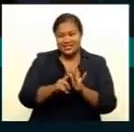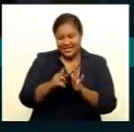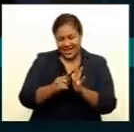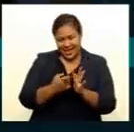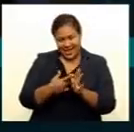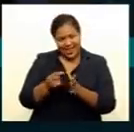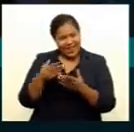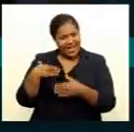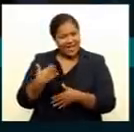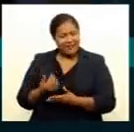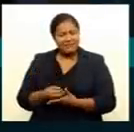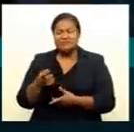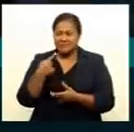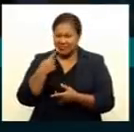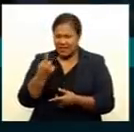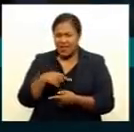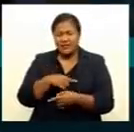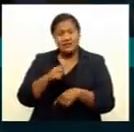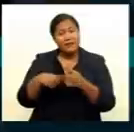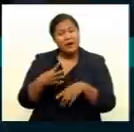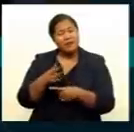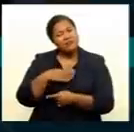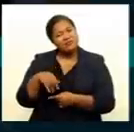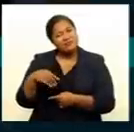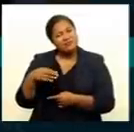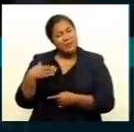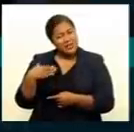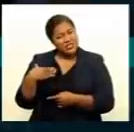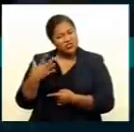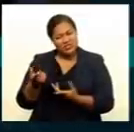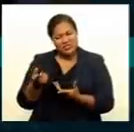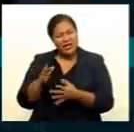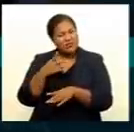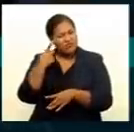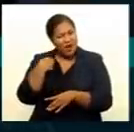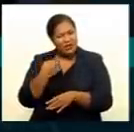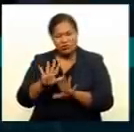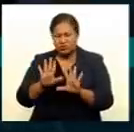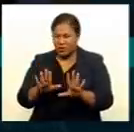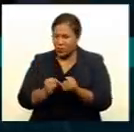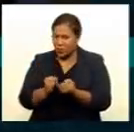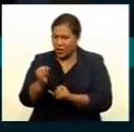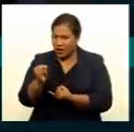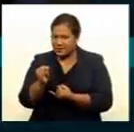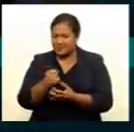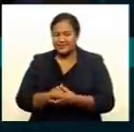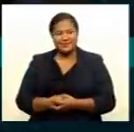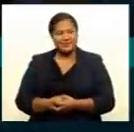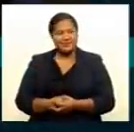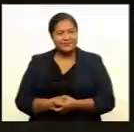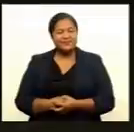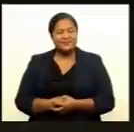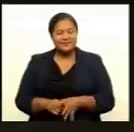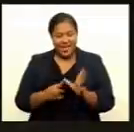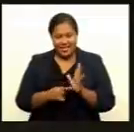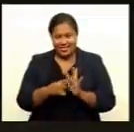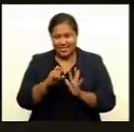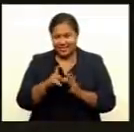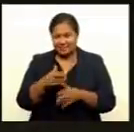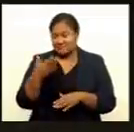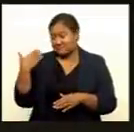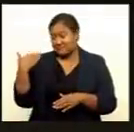now with us. Kritika, tell us about the ministry's efforts in trying to prevent the worst from coming to pass. Ateda, over the last